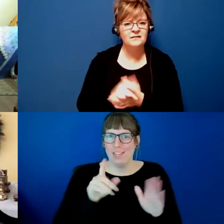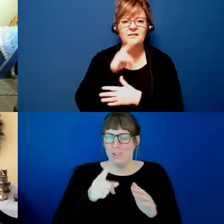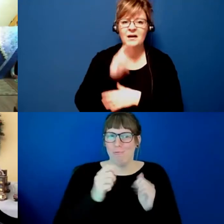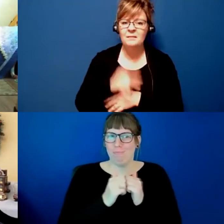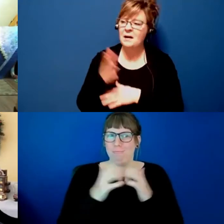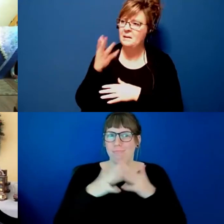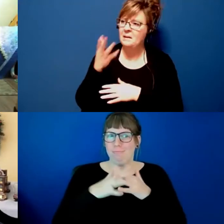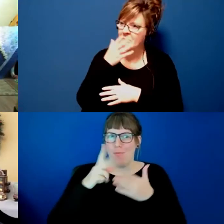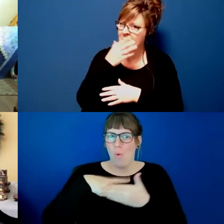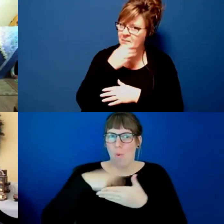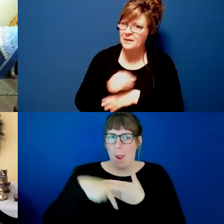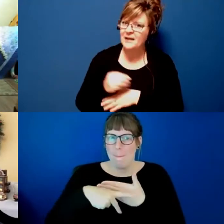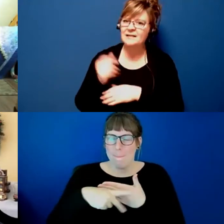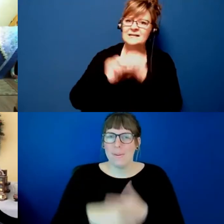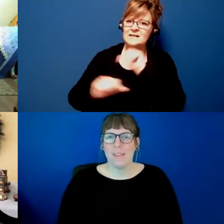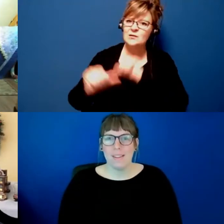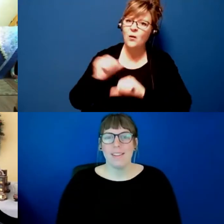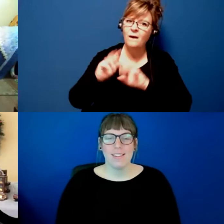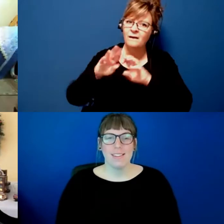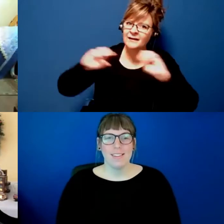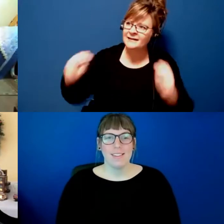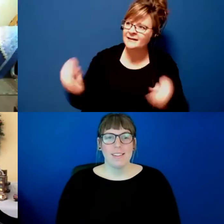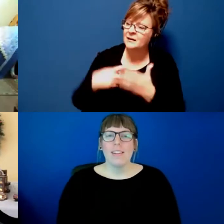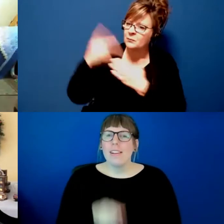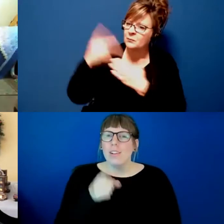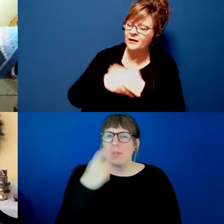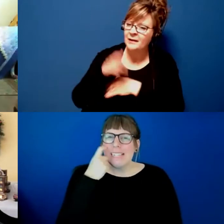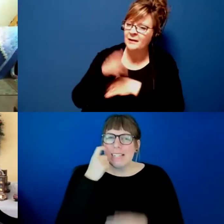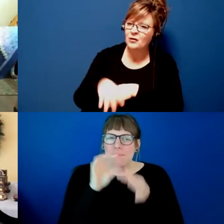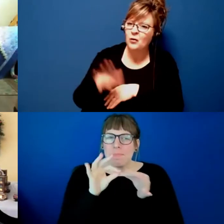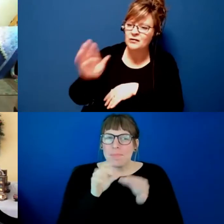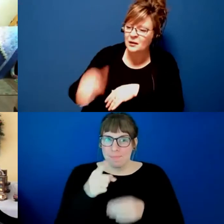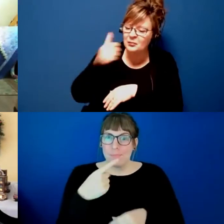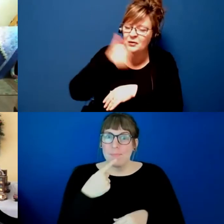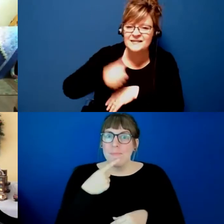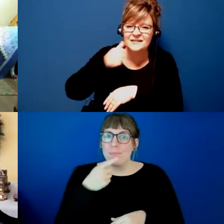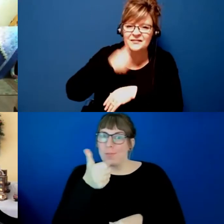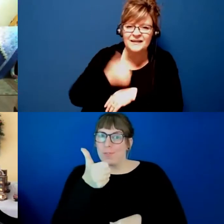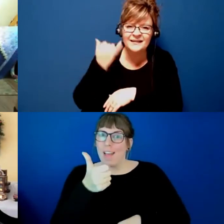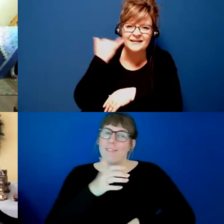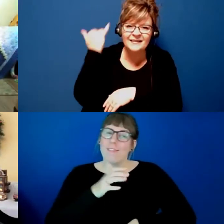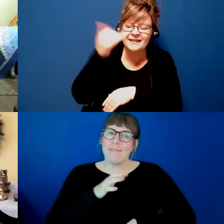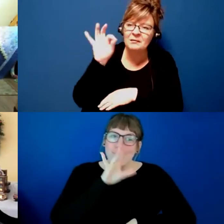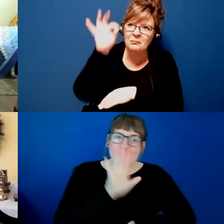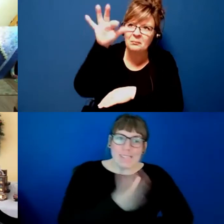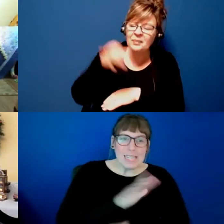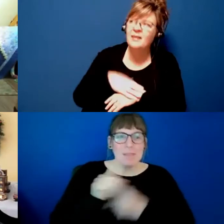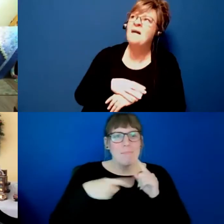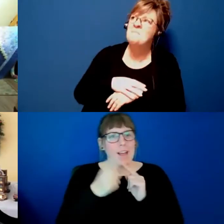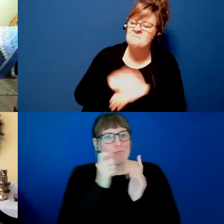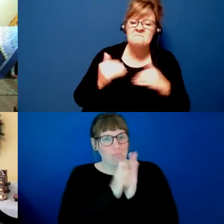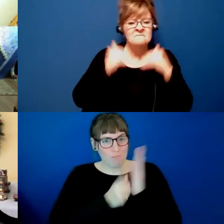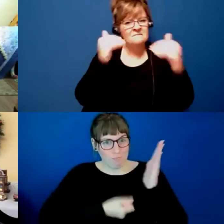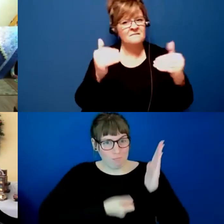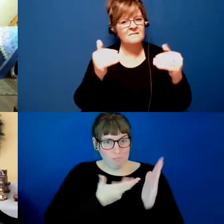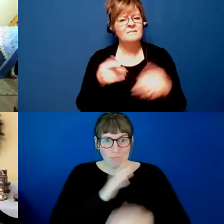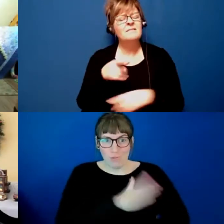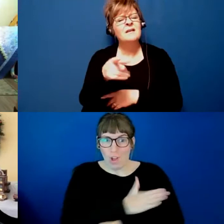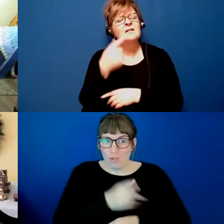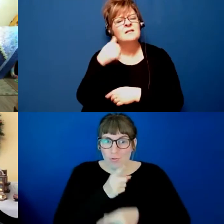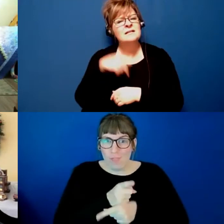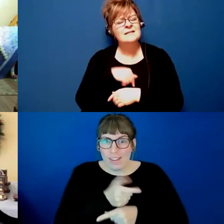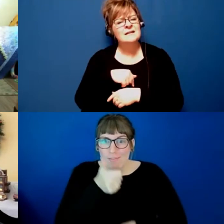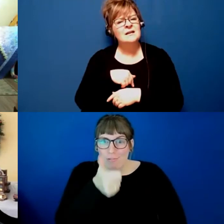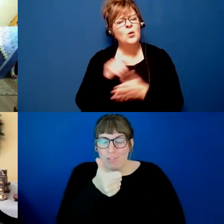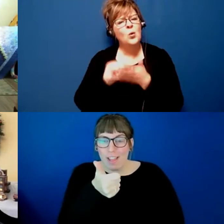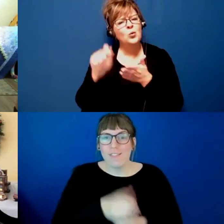all because of that. You mentioned that you're a singer-songwriter, and I believe that you're a creativity and